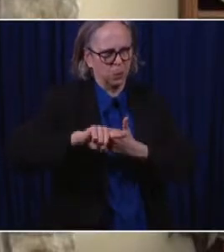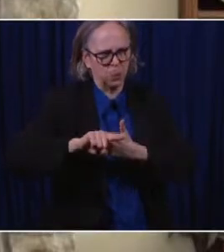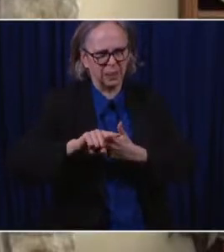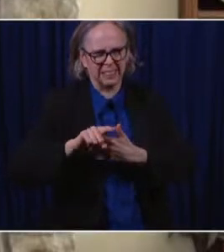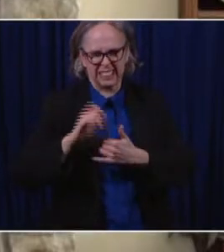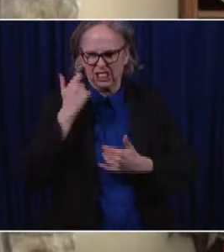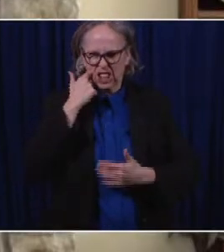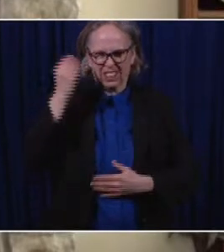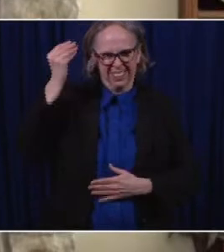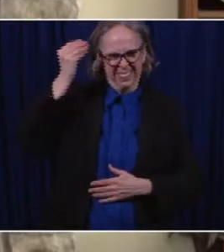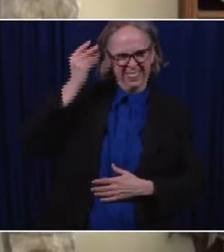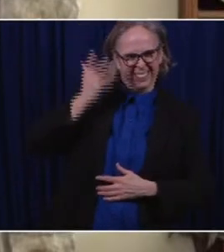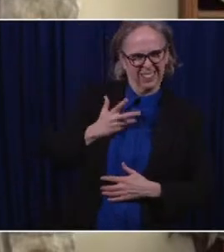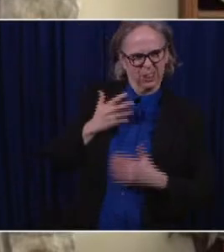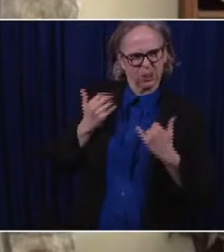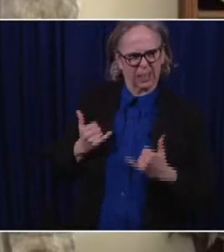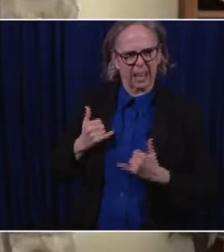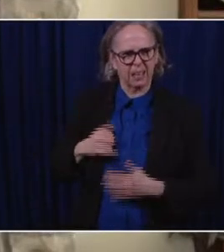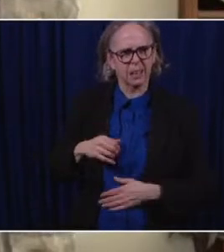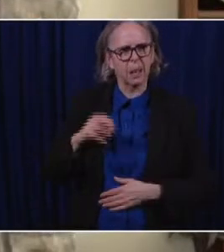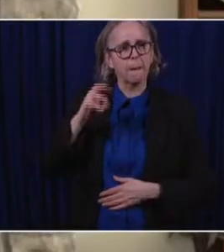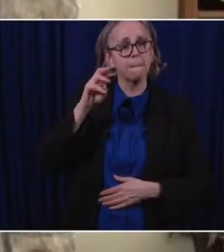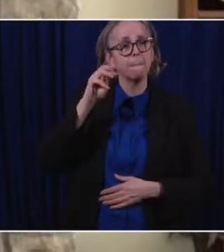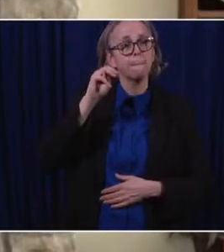government. Moderna,